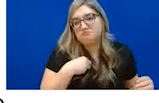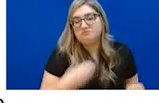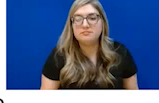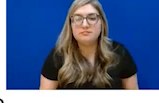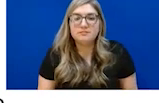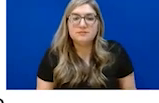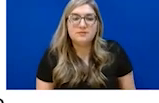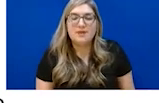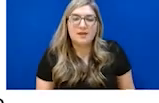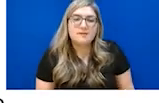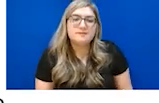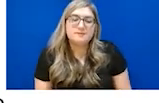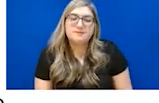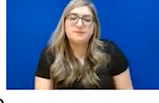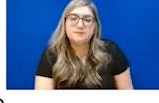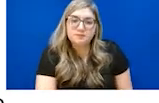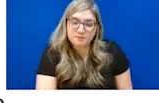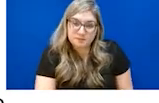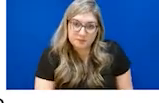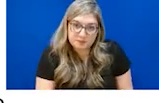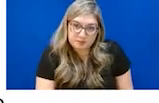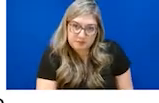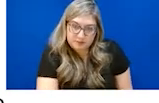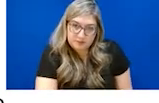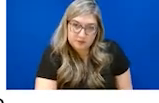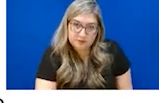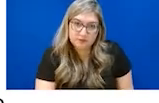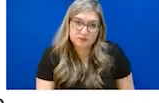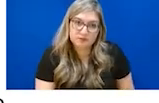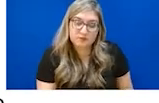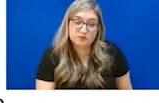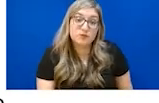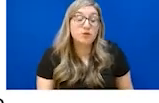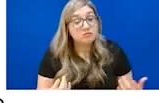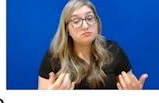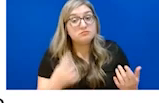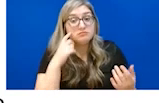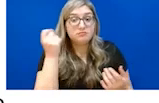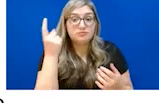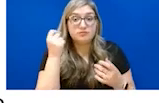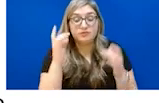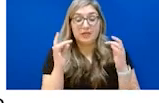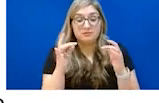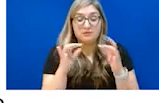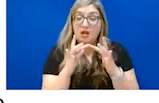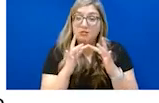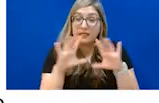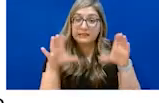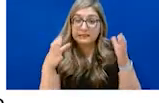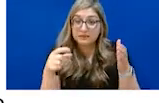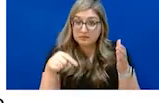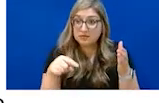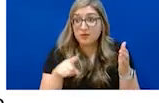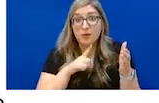less than class. Online classes that are well designed and taught